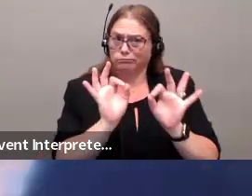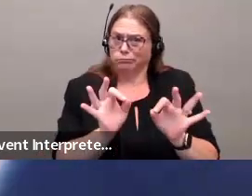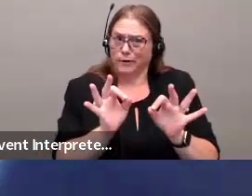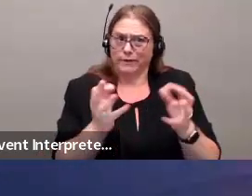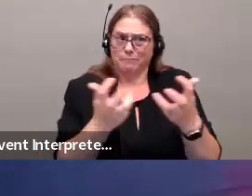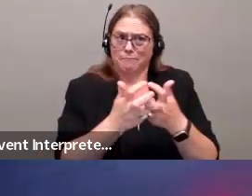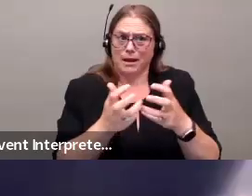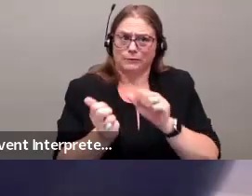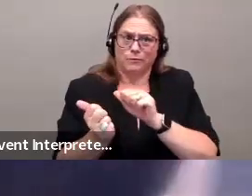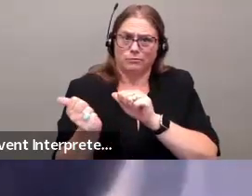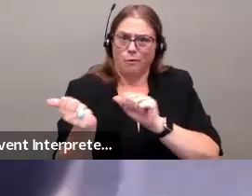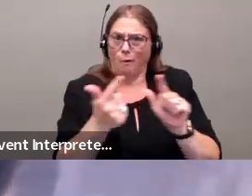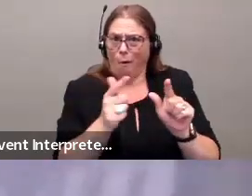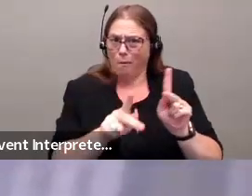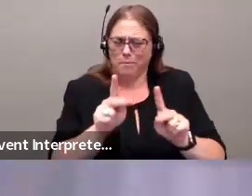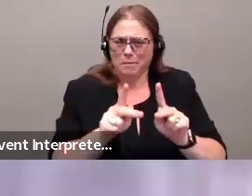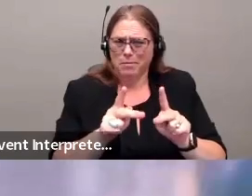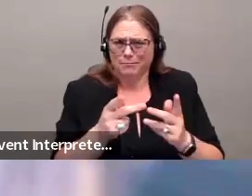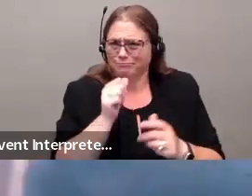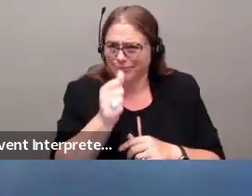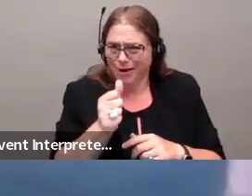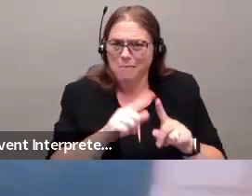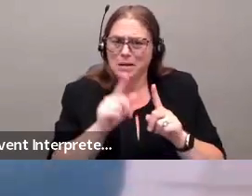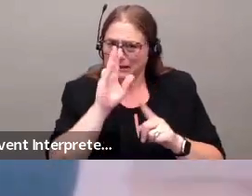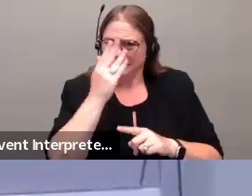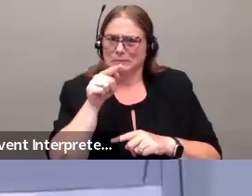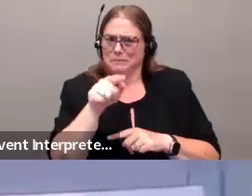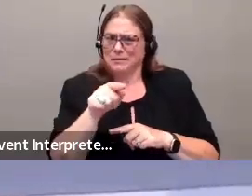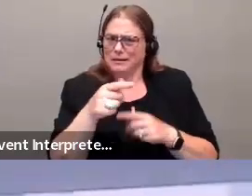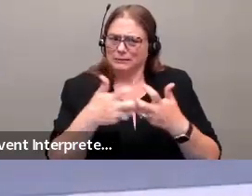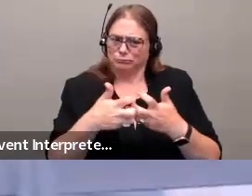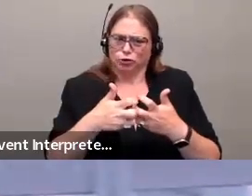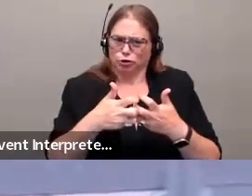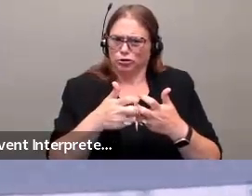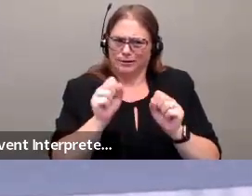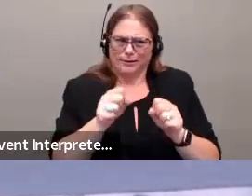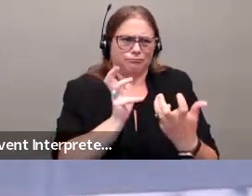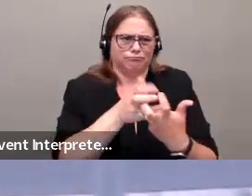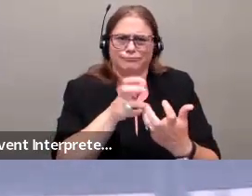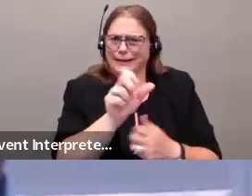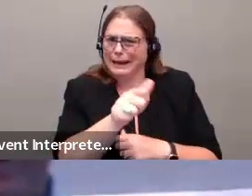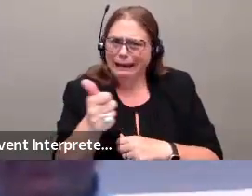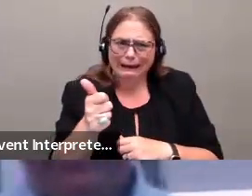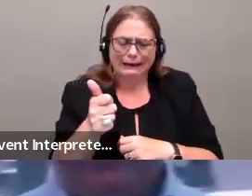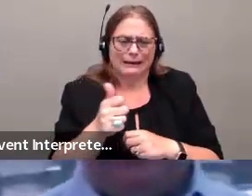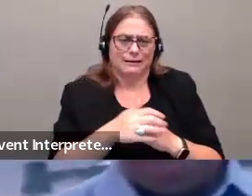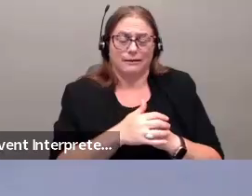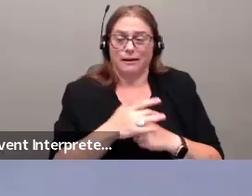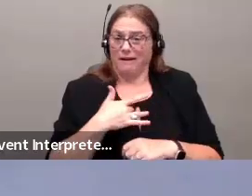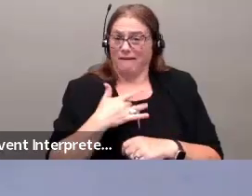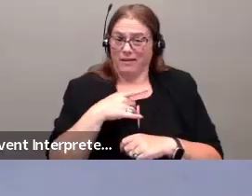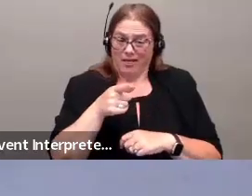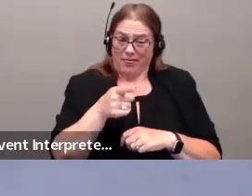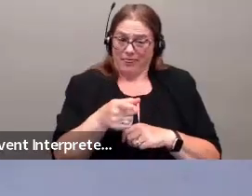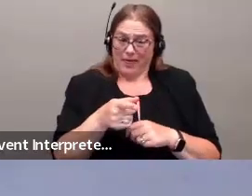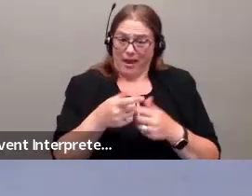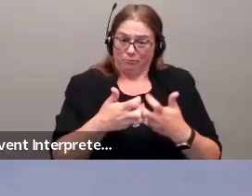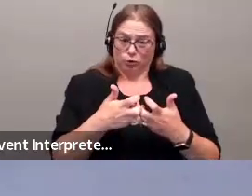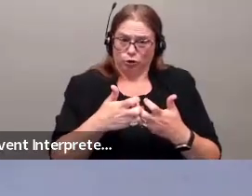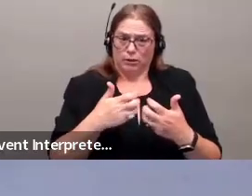Glidance seeks to be a solution for everybody. I view Glide as my door to the outside world.